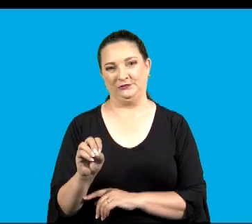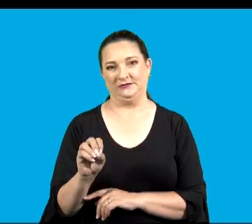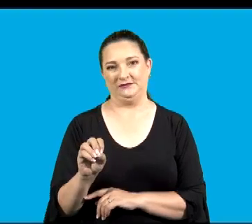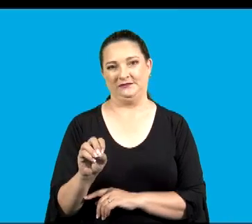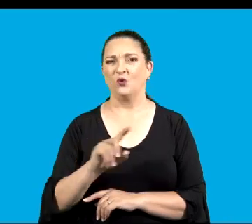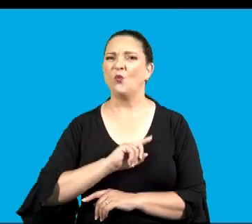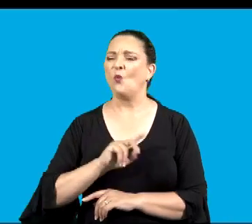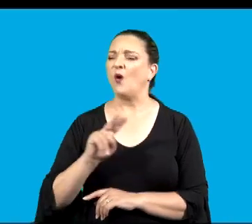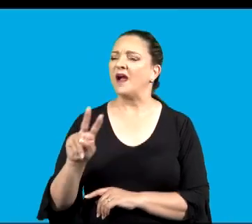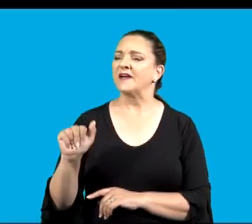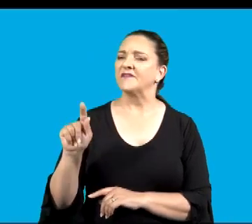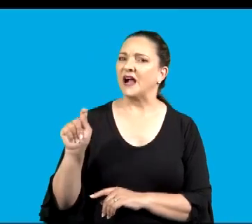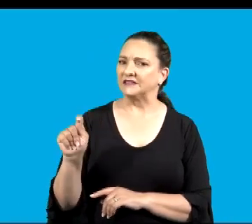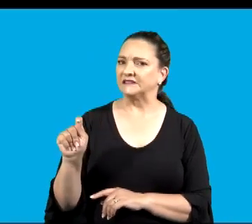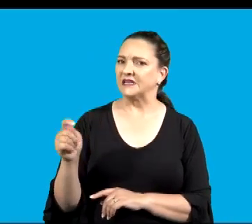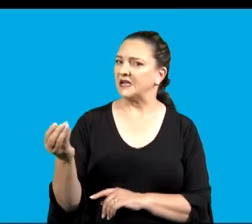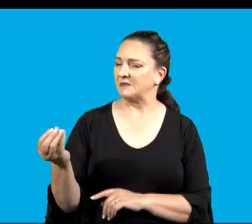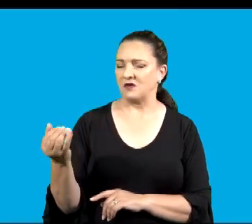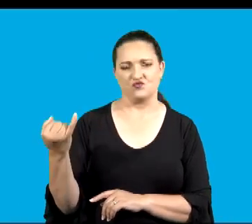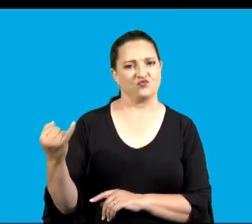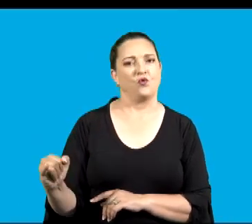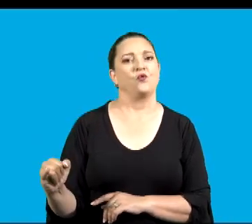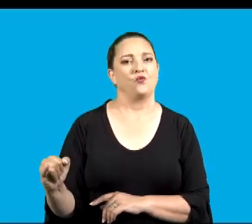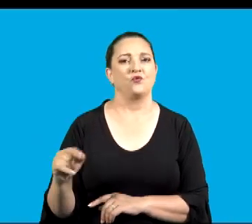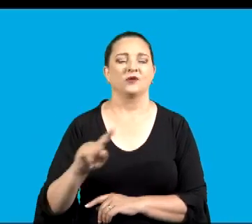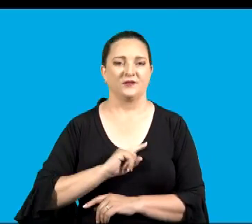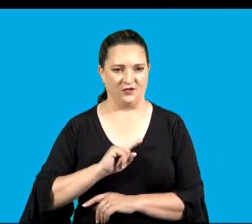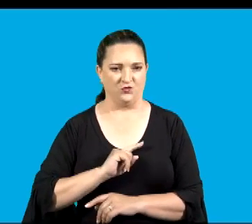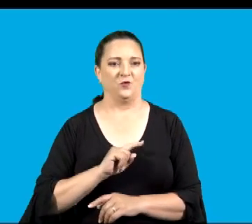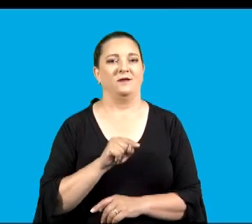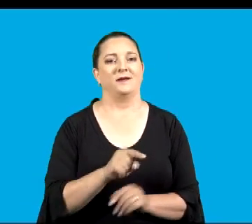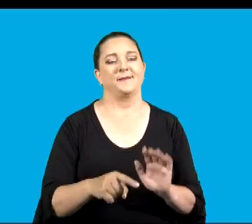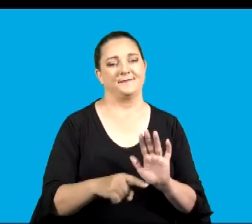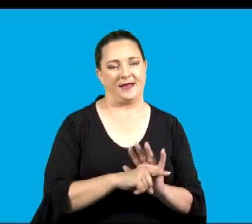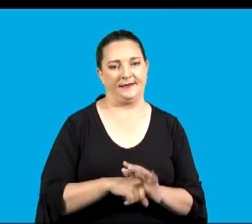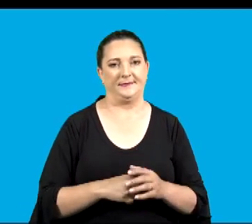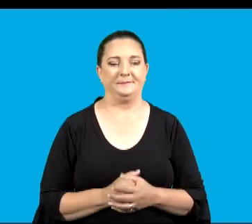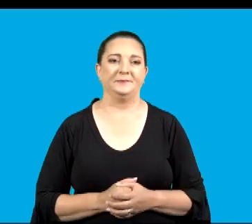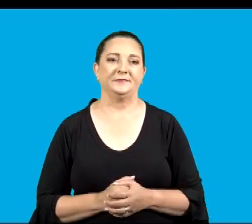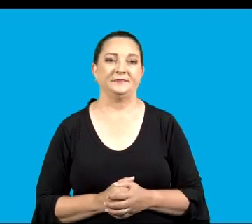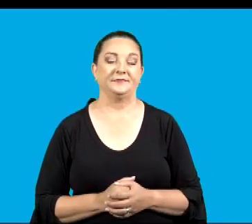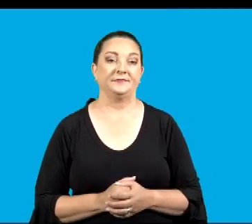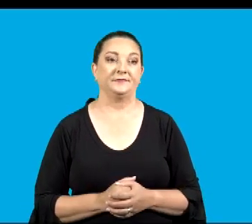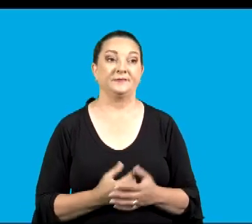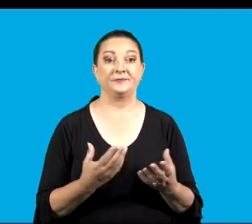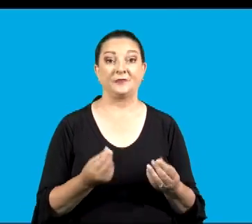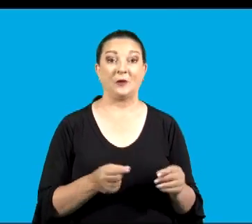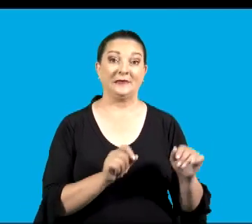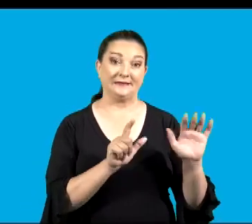1,920. It is that VAT amount that was not supposed to be recorded at all. Number